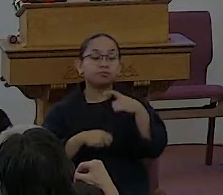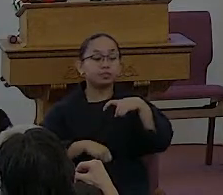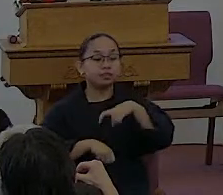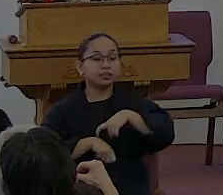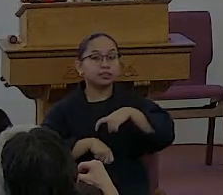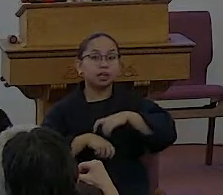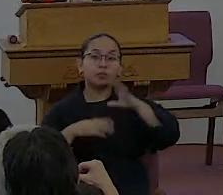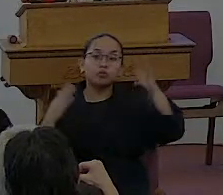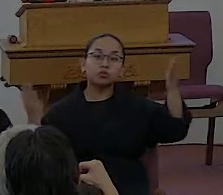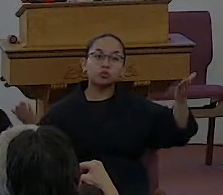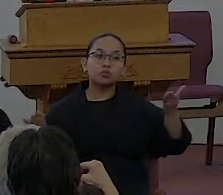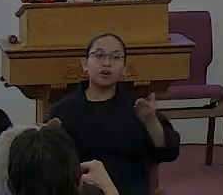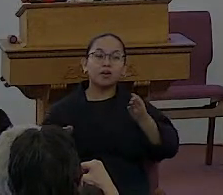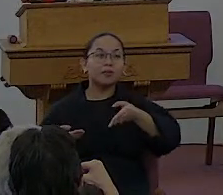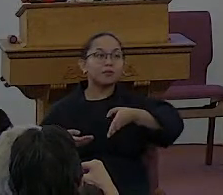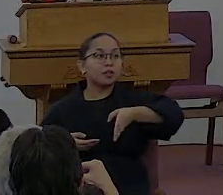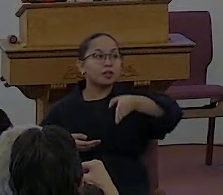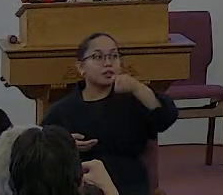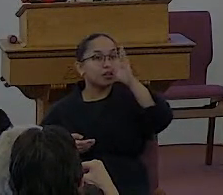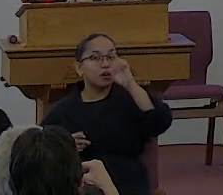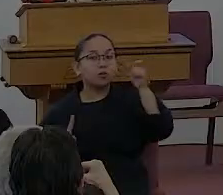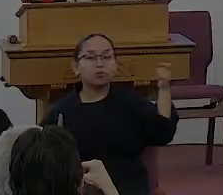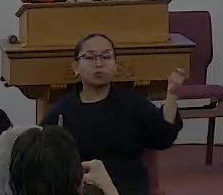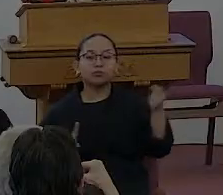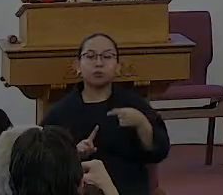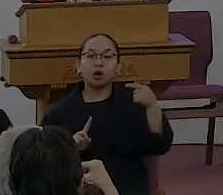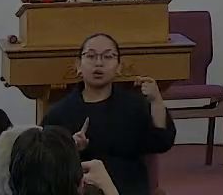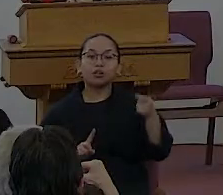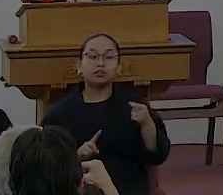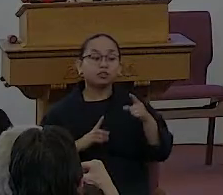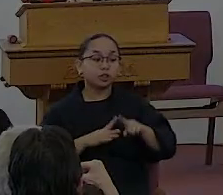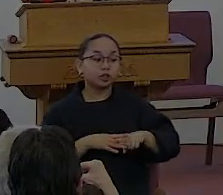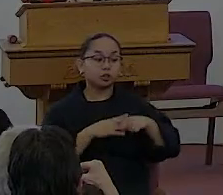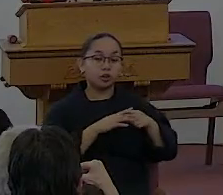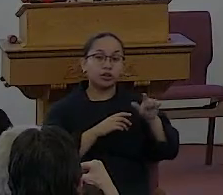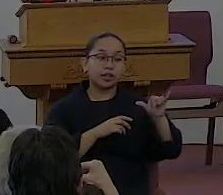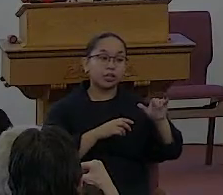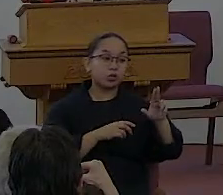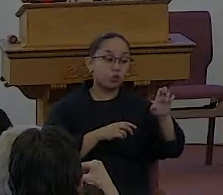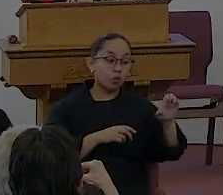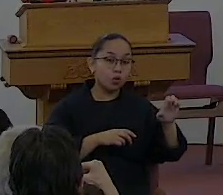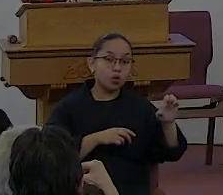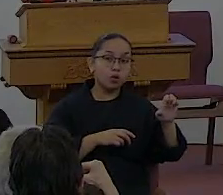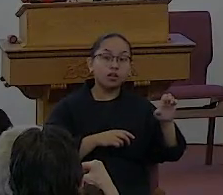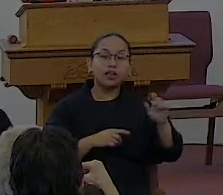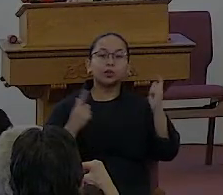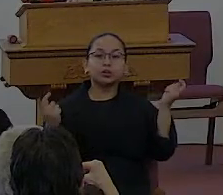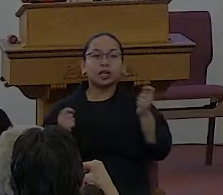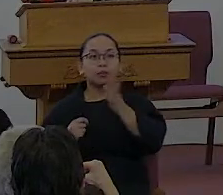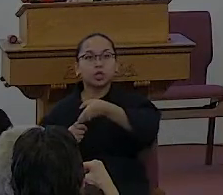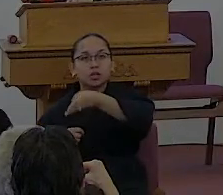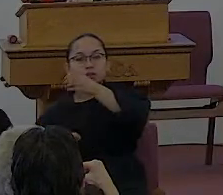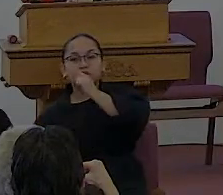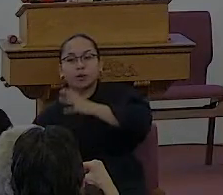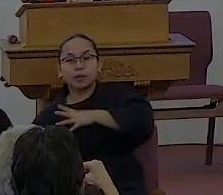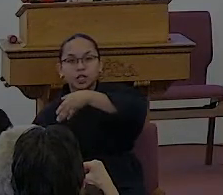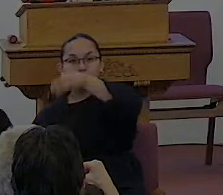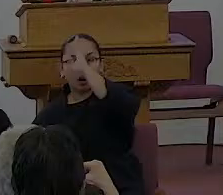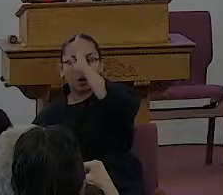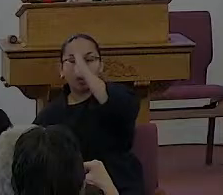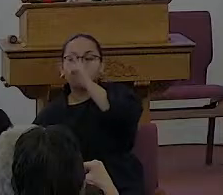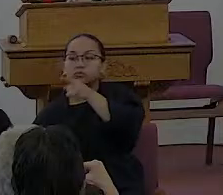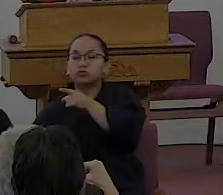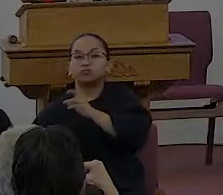welcome the god whose spark began at Yule on the winter solstice, and to celebrate the goddess who is the maiden ready